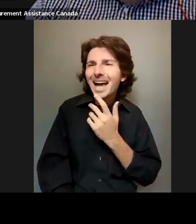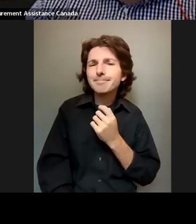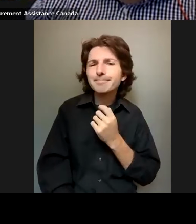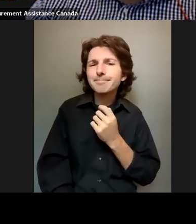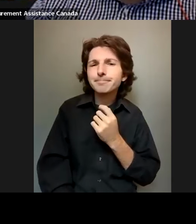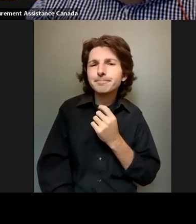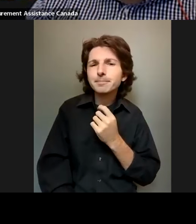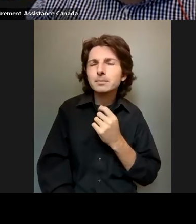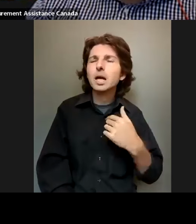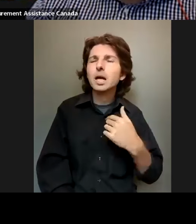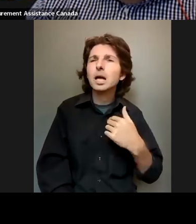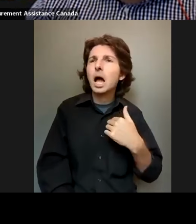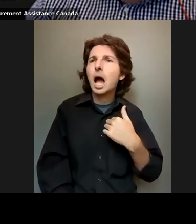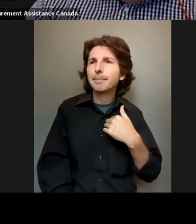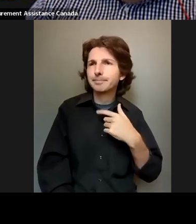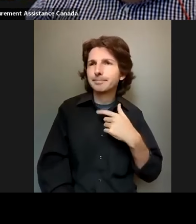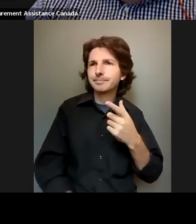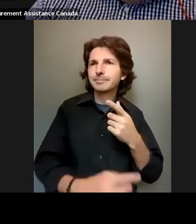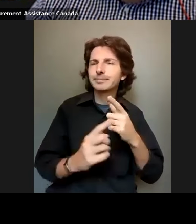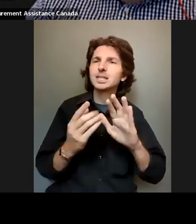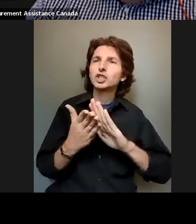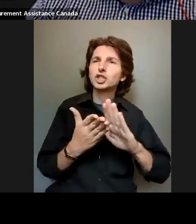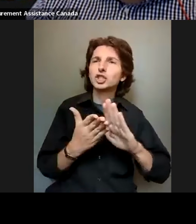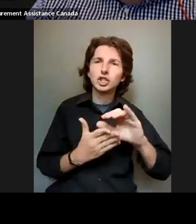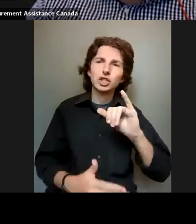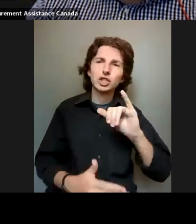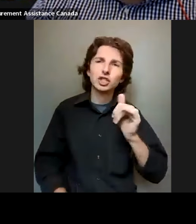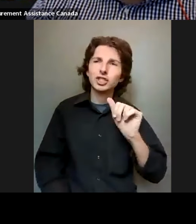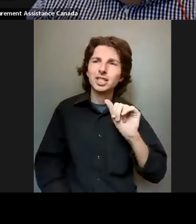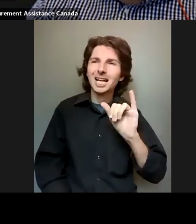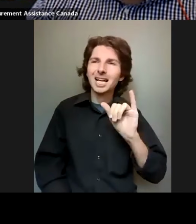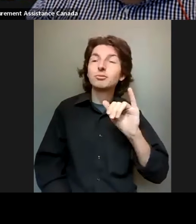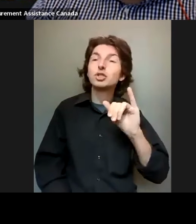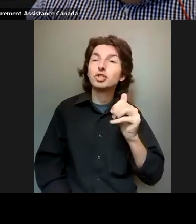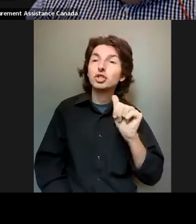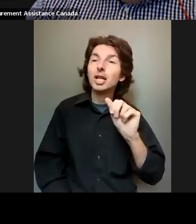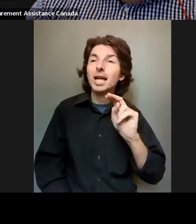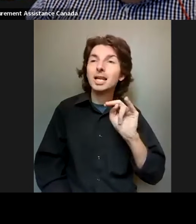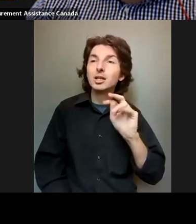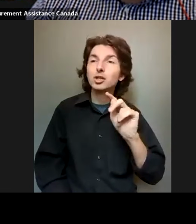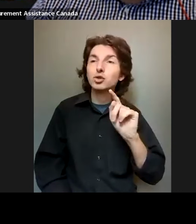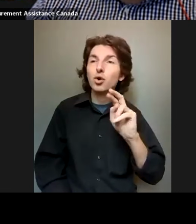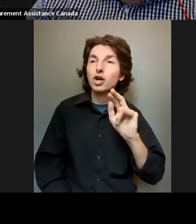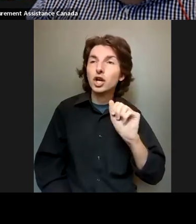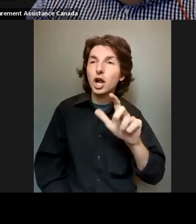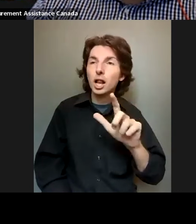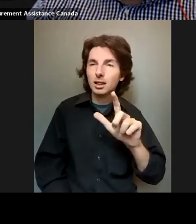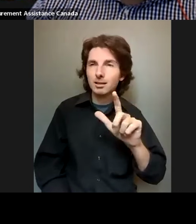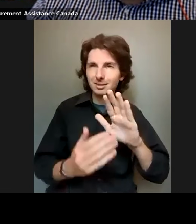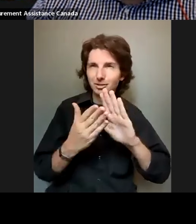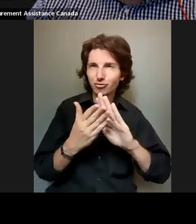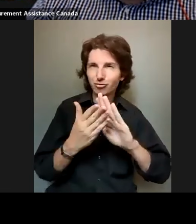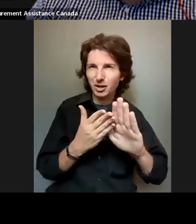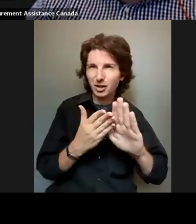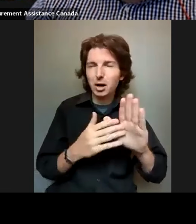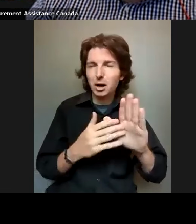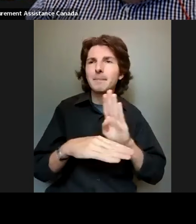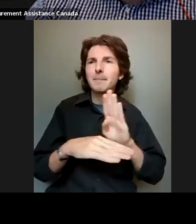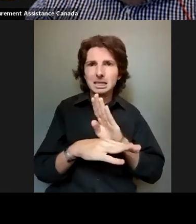the janitorial business. It's been, please bear with me, everyone, I guess, everyone